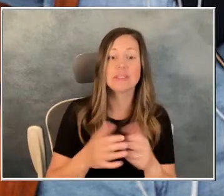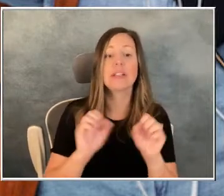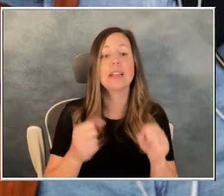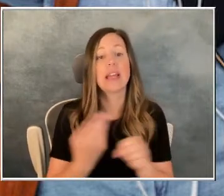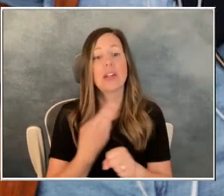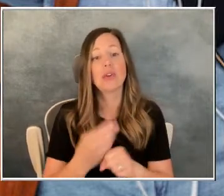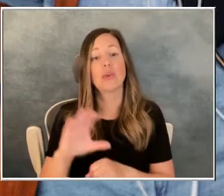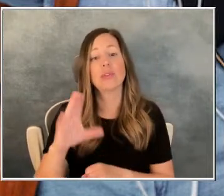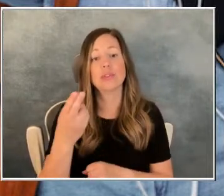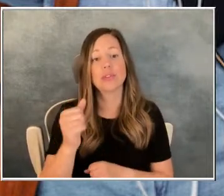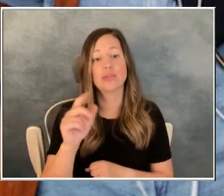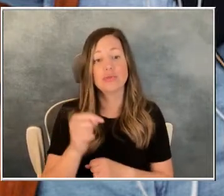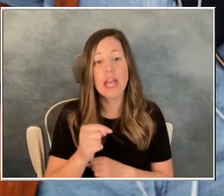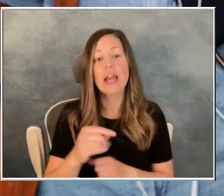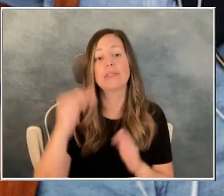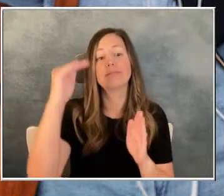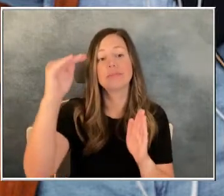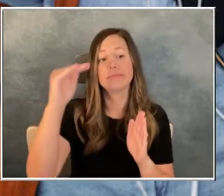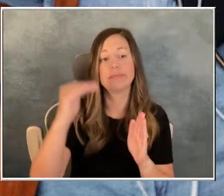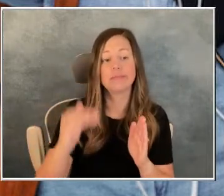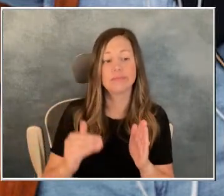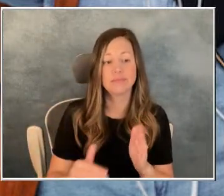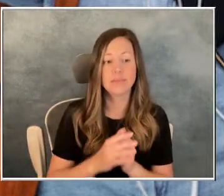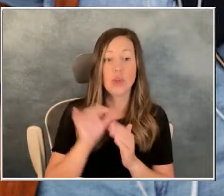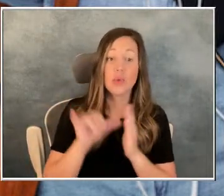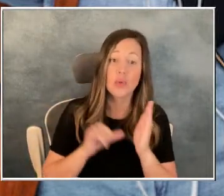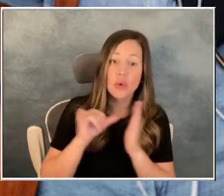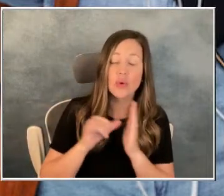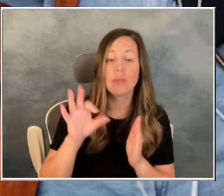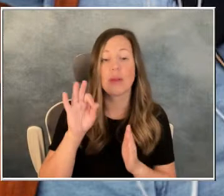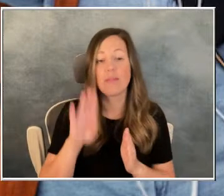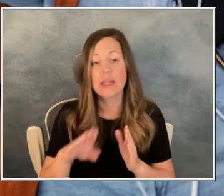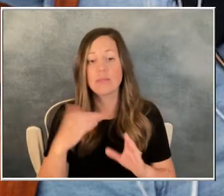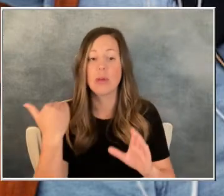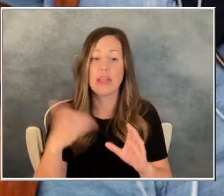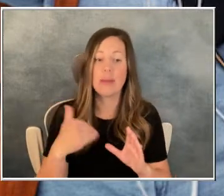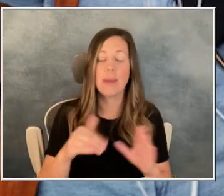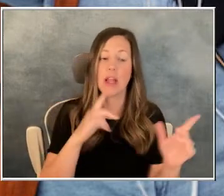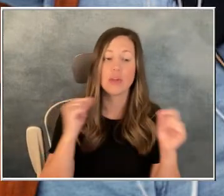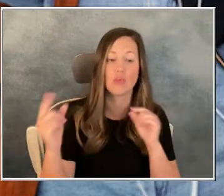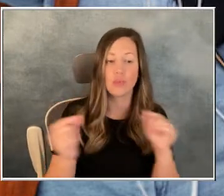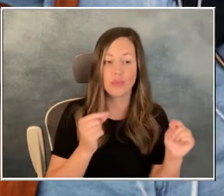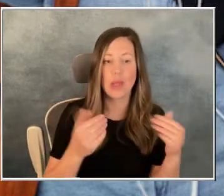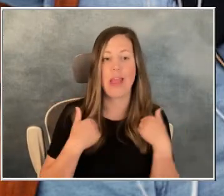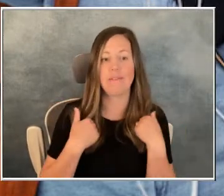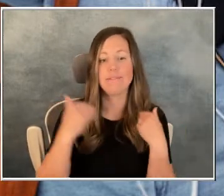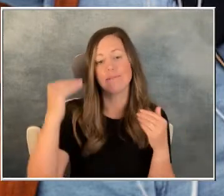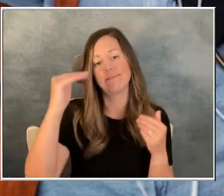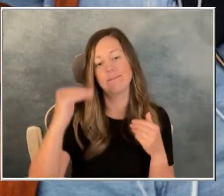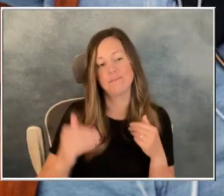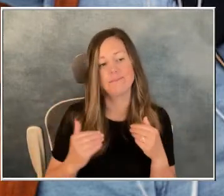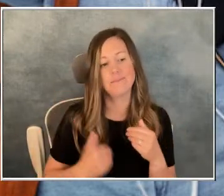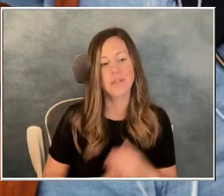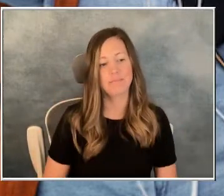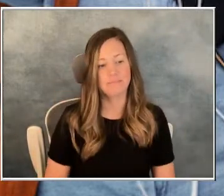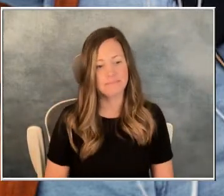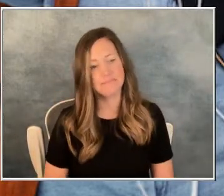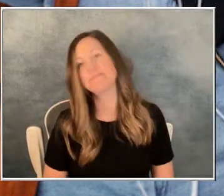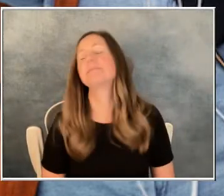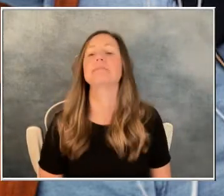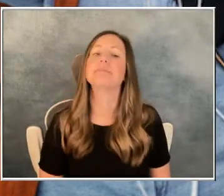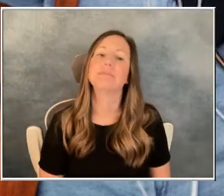many ways. YouTube, Facebook, you can tweet us, you can email the Medical News Network. All the information with those connections is right there on your